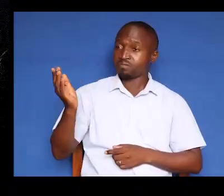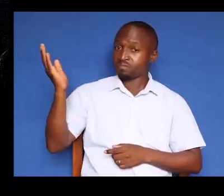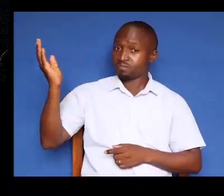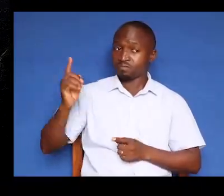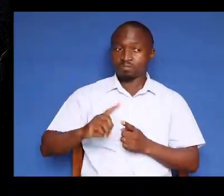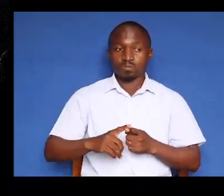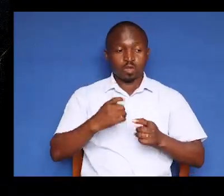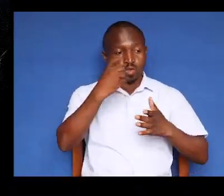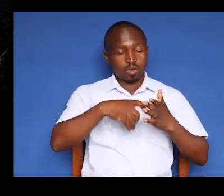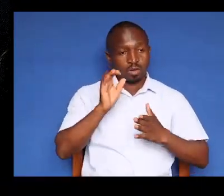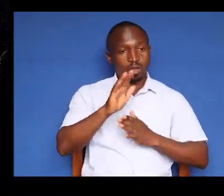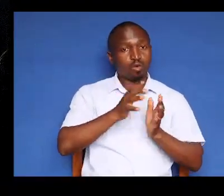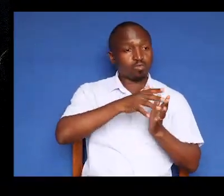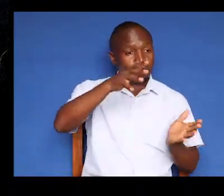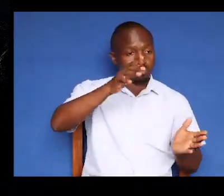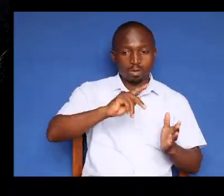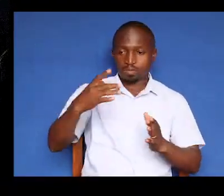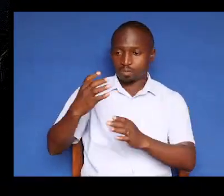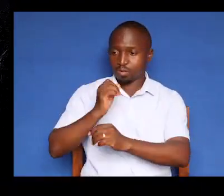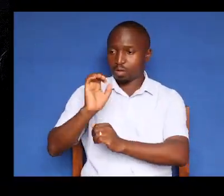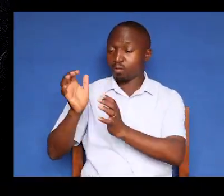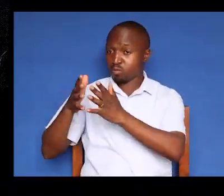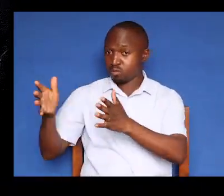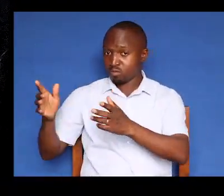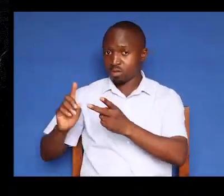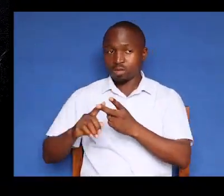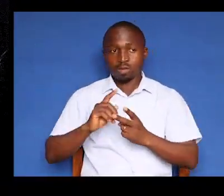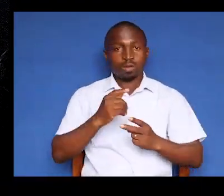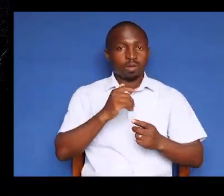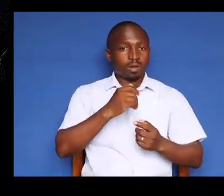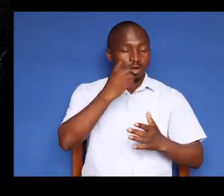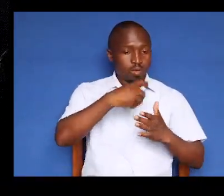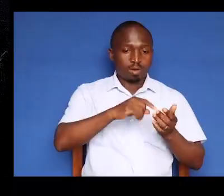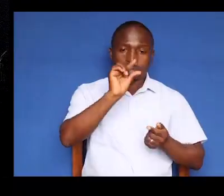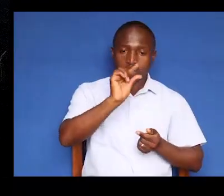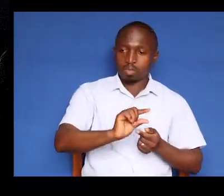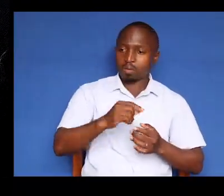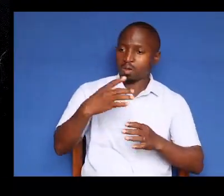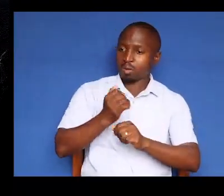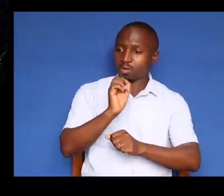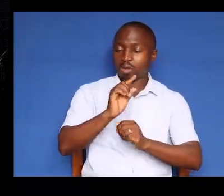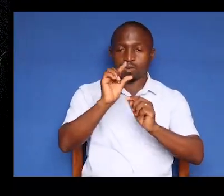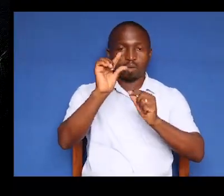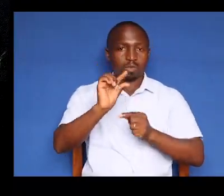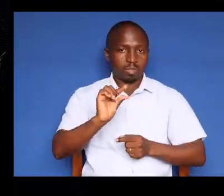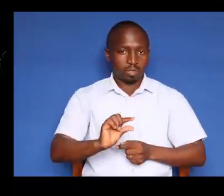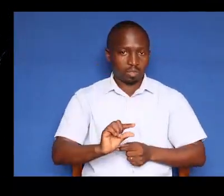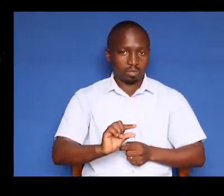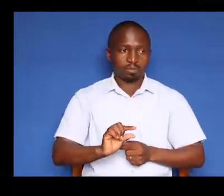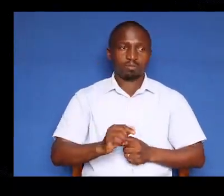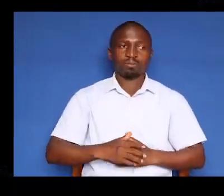high when the income is increasing, and the tax rate will be low when the income is